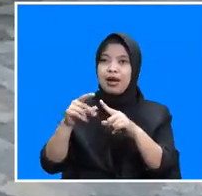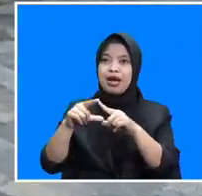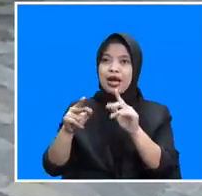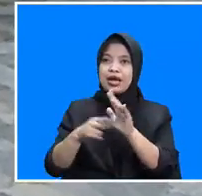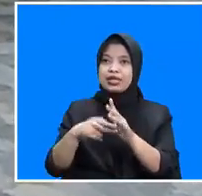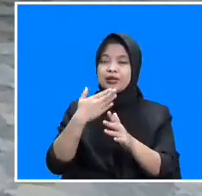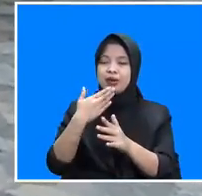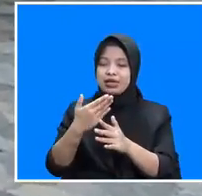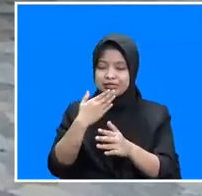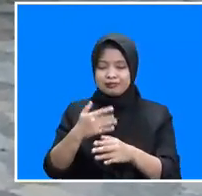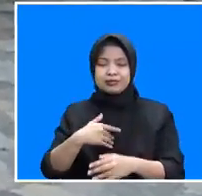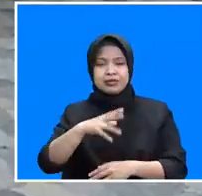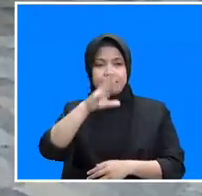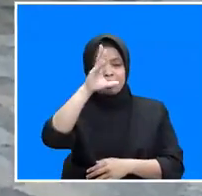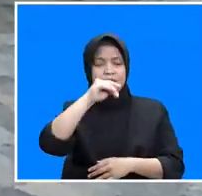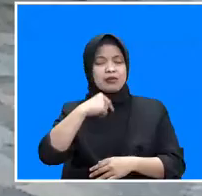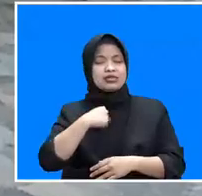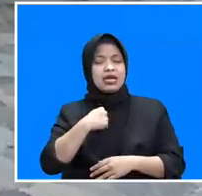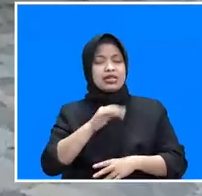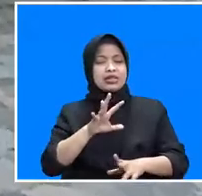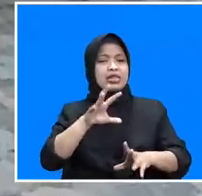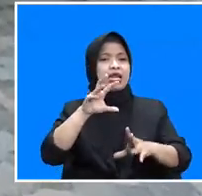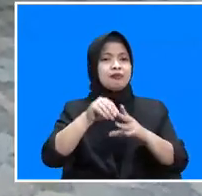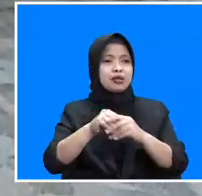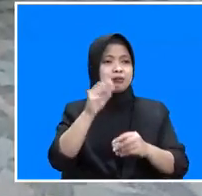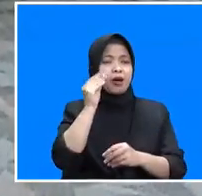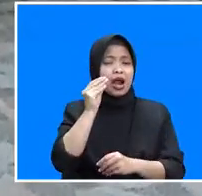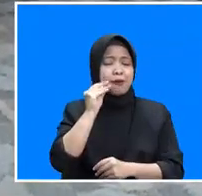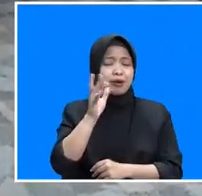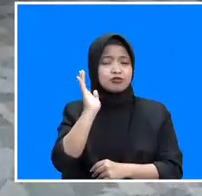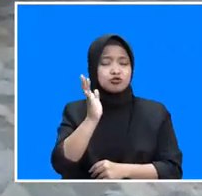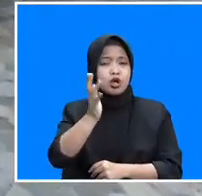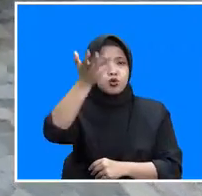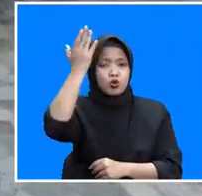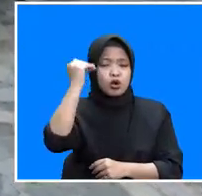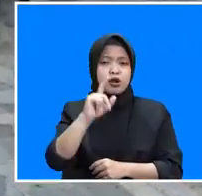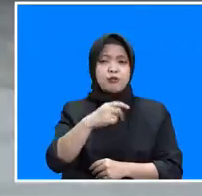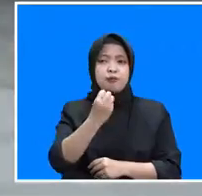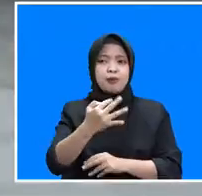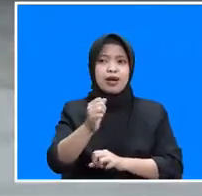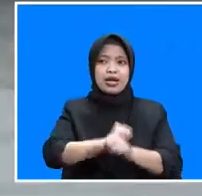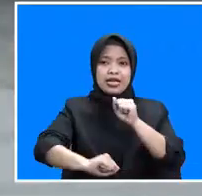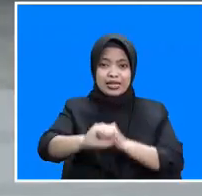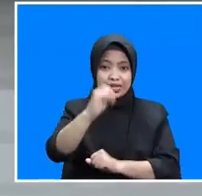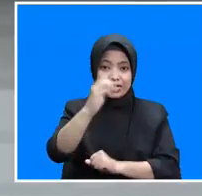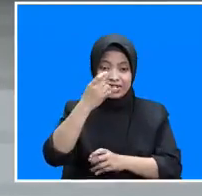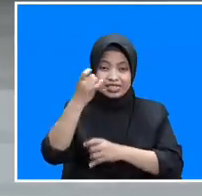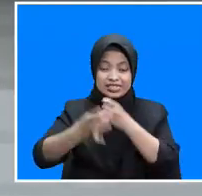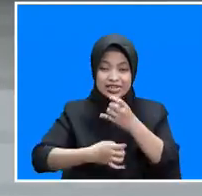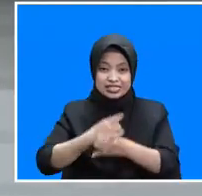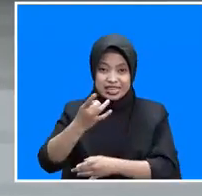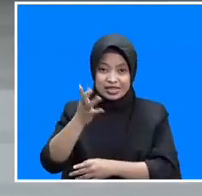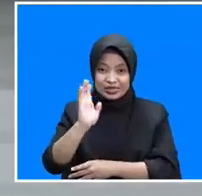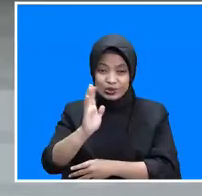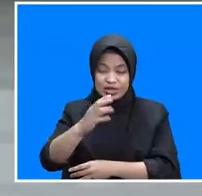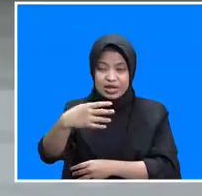I've been engaged with quite a few of what you just mentioned, and in particular, I'd like to mention about